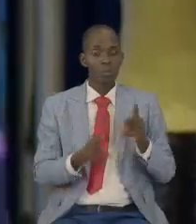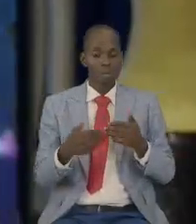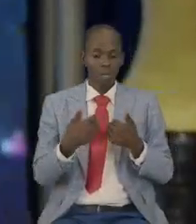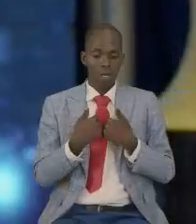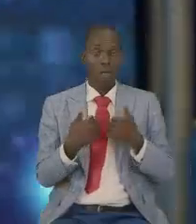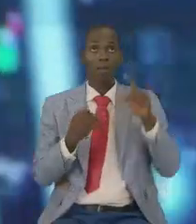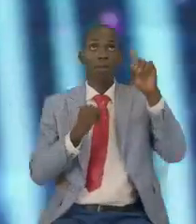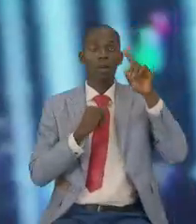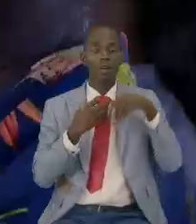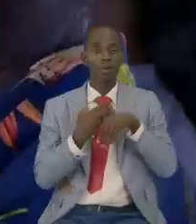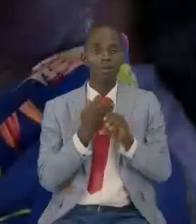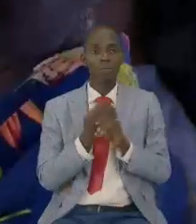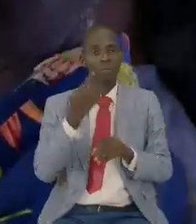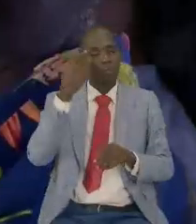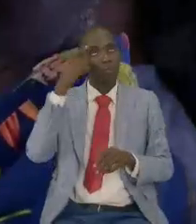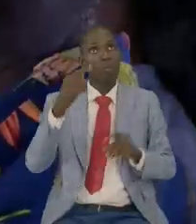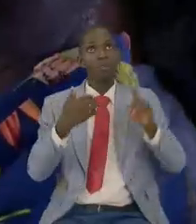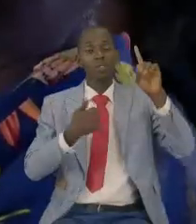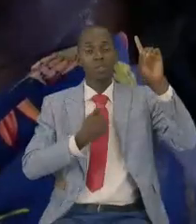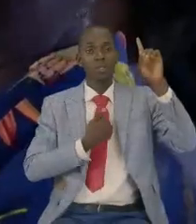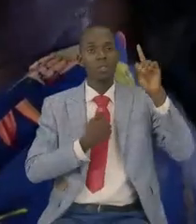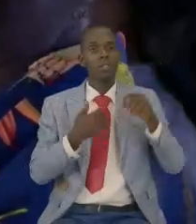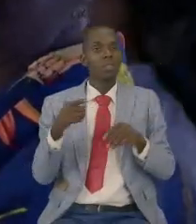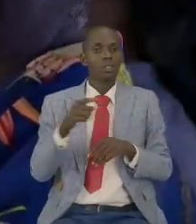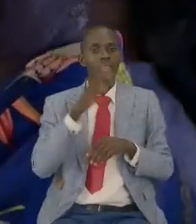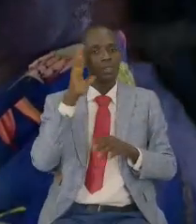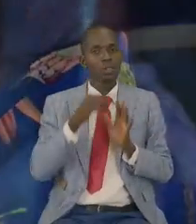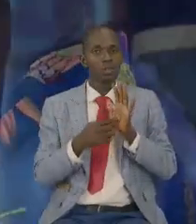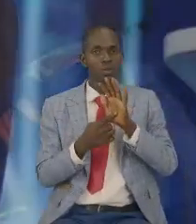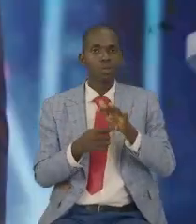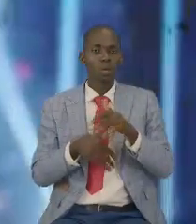my praise. The praise of God will occupy your